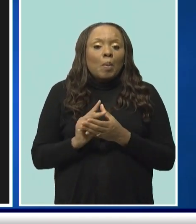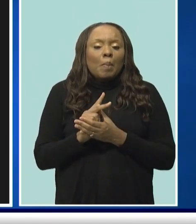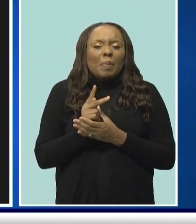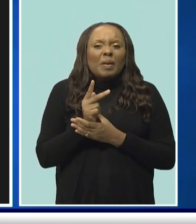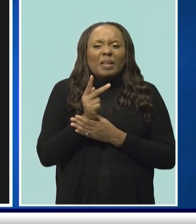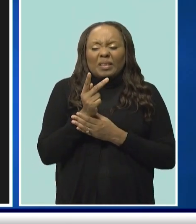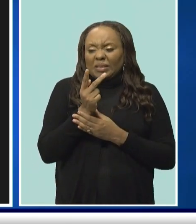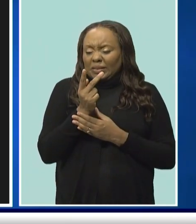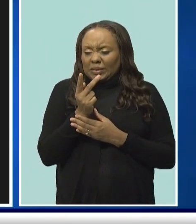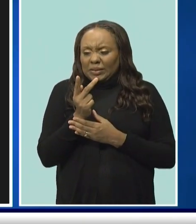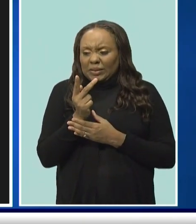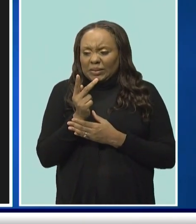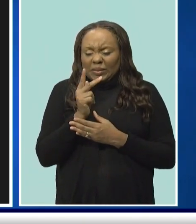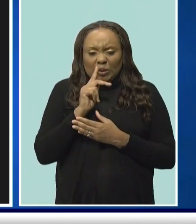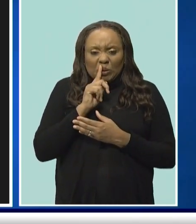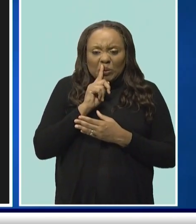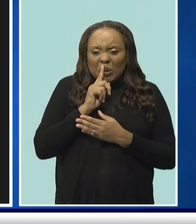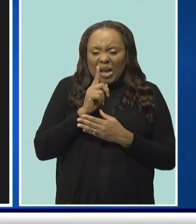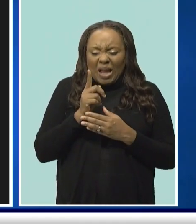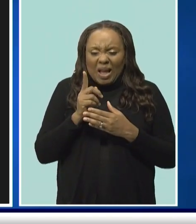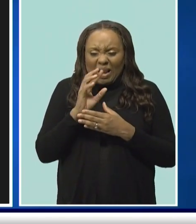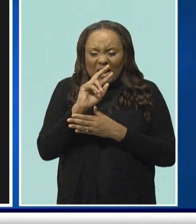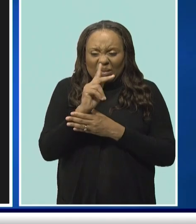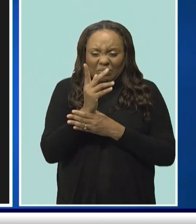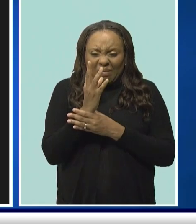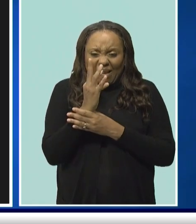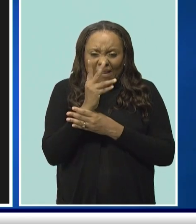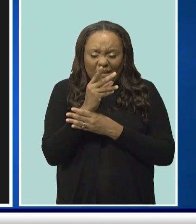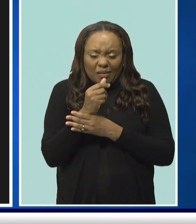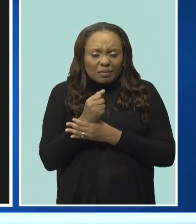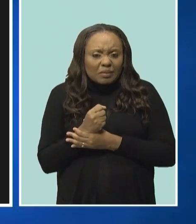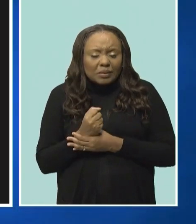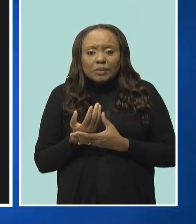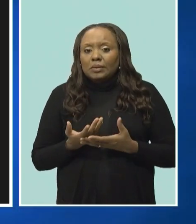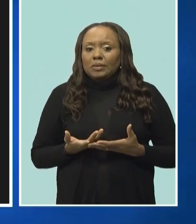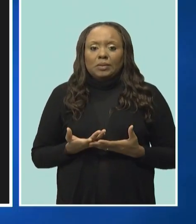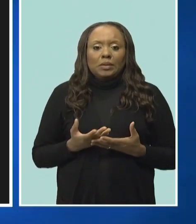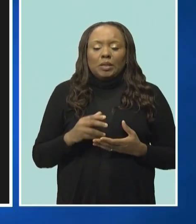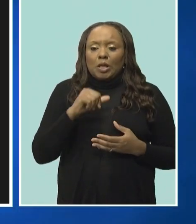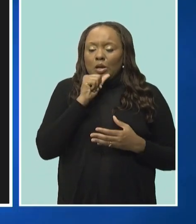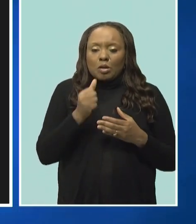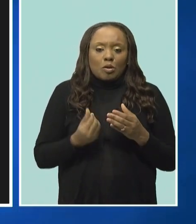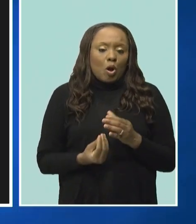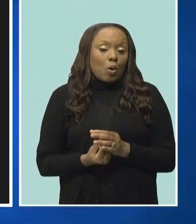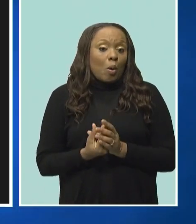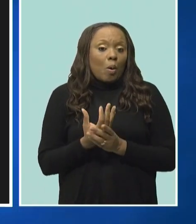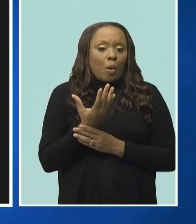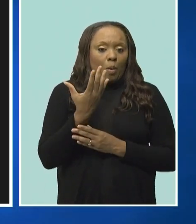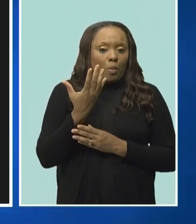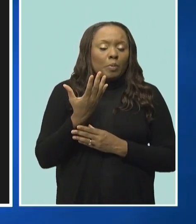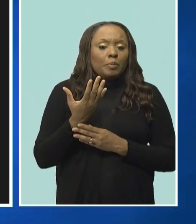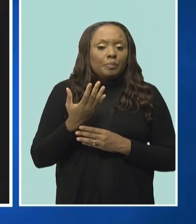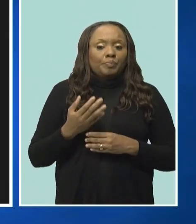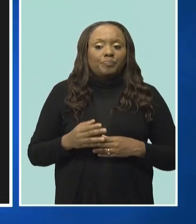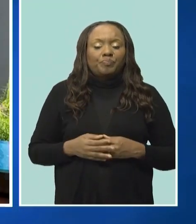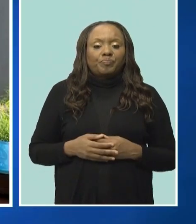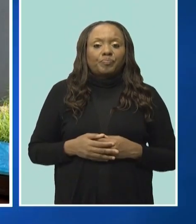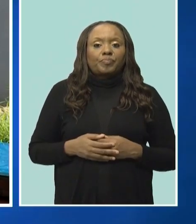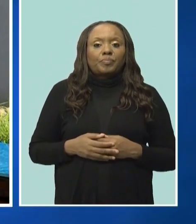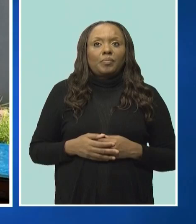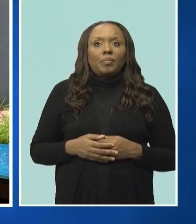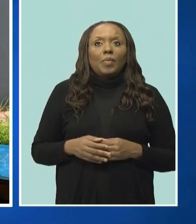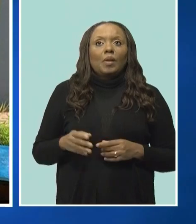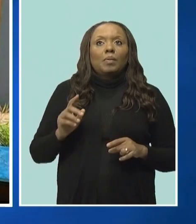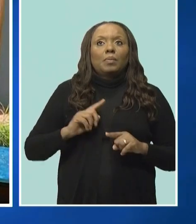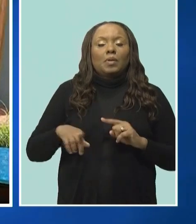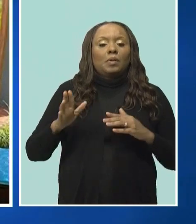have been affected as well. So that had a significant impact on the yields. However, I would say that I harvested